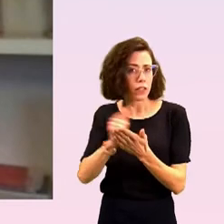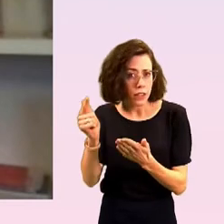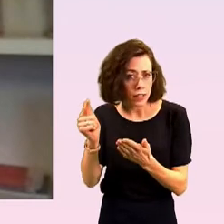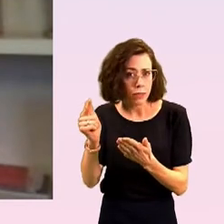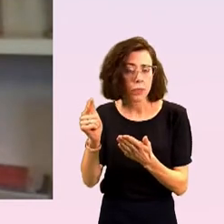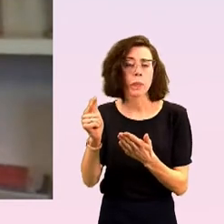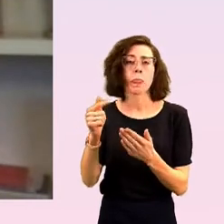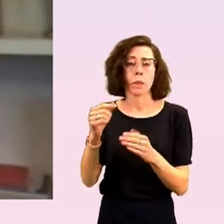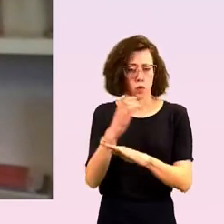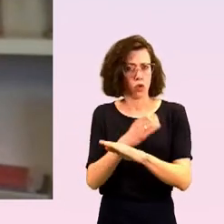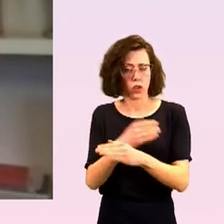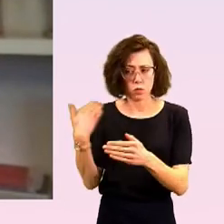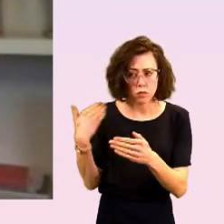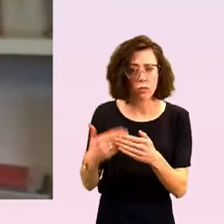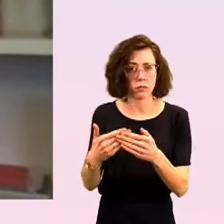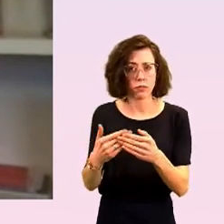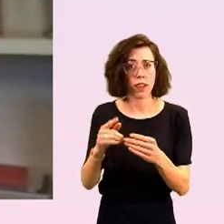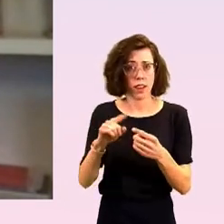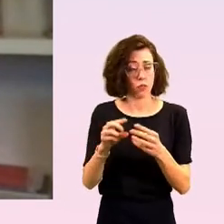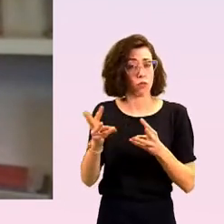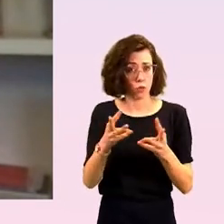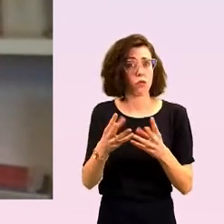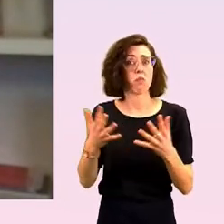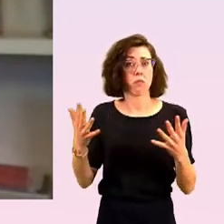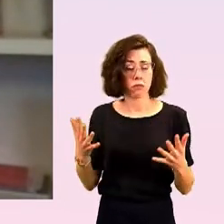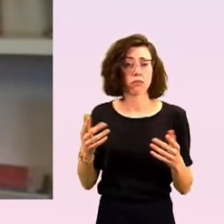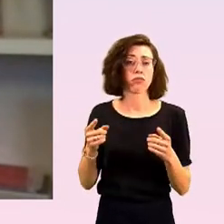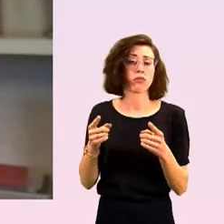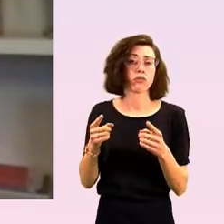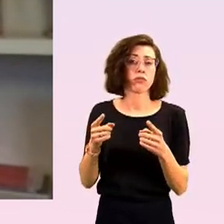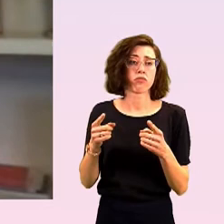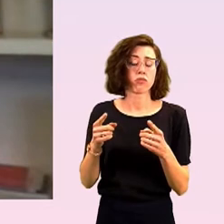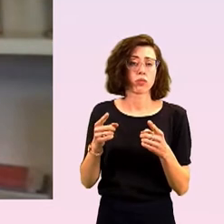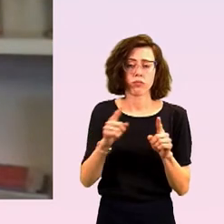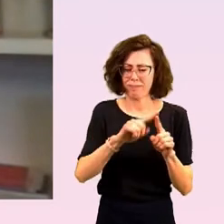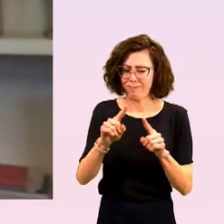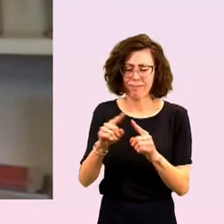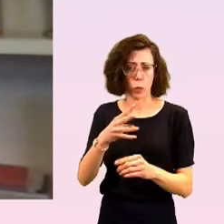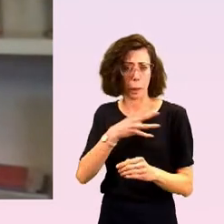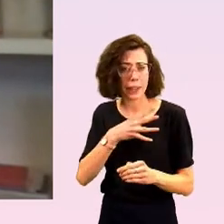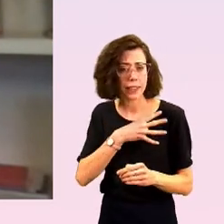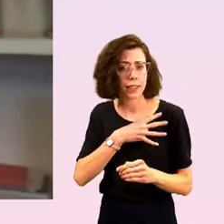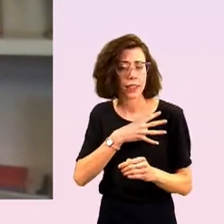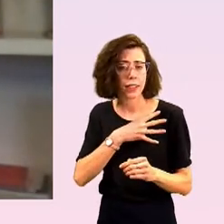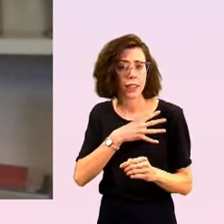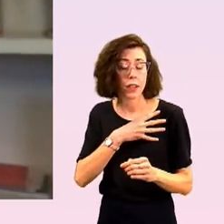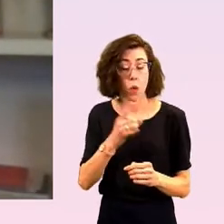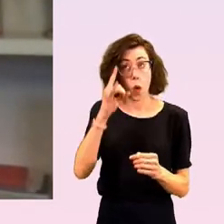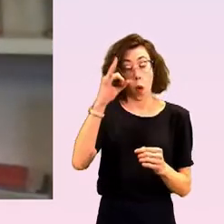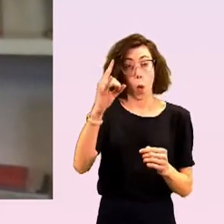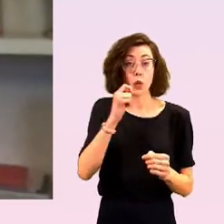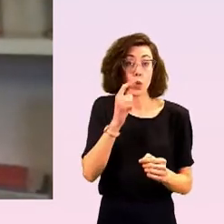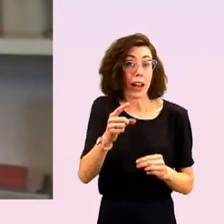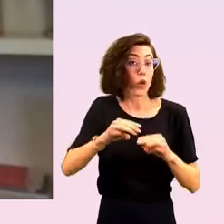2017. And we do a lot of work, with a fantastic committee, and hope to give you some flavor of